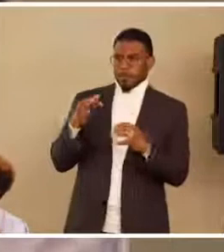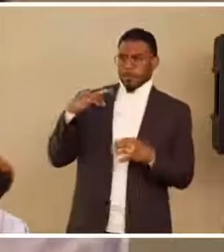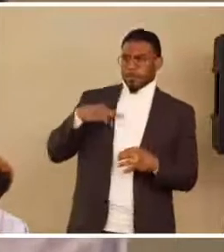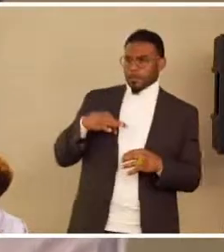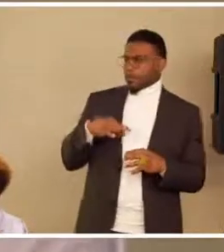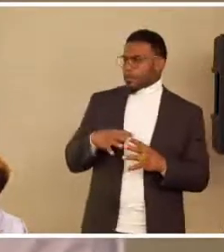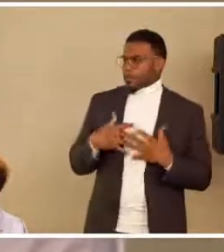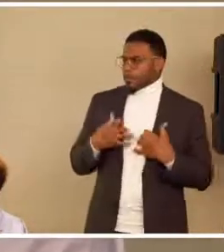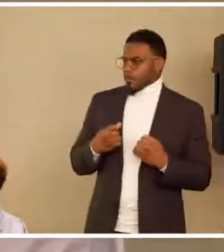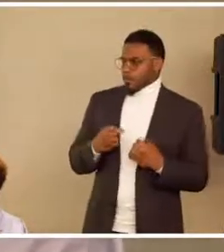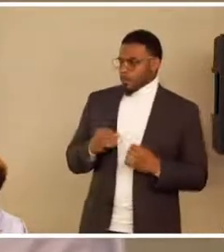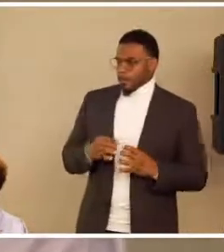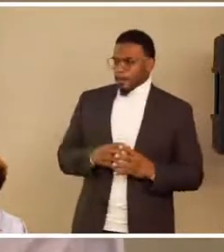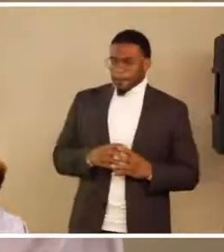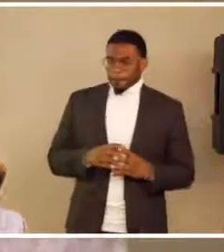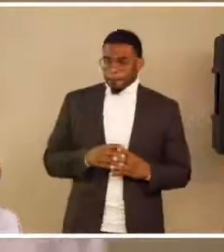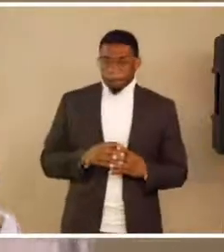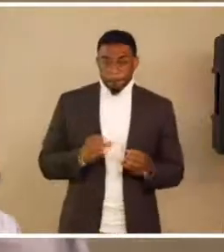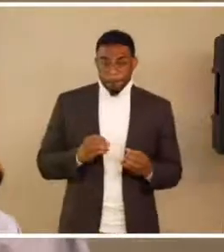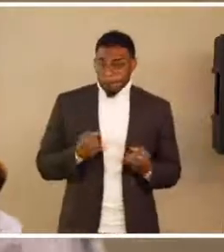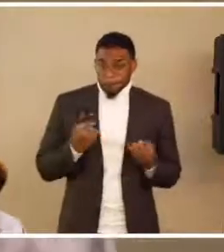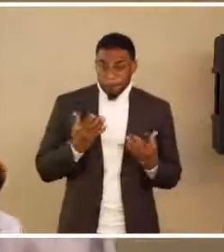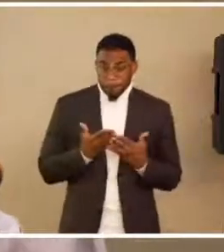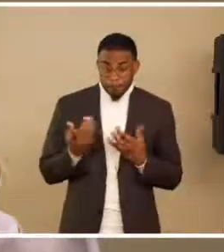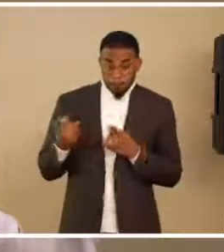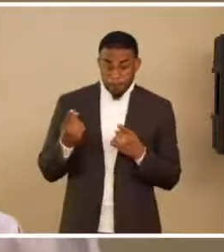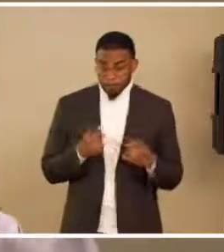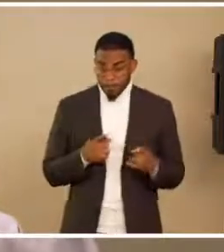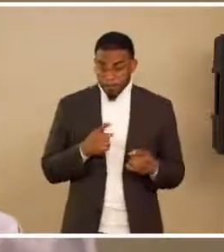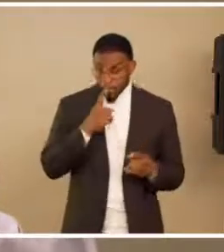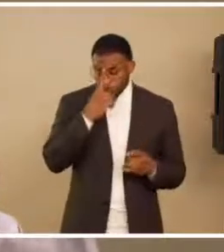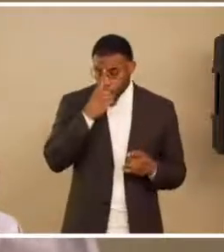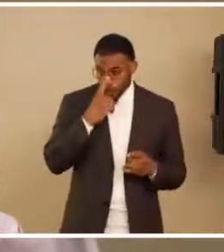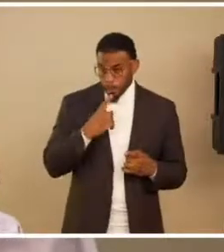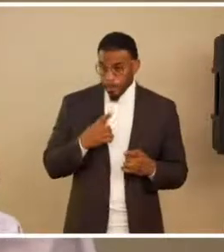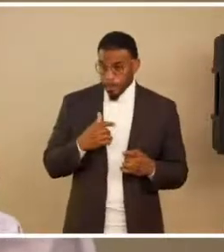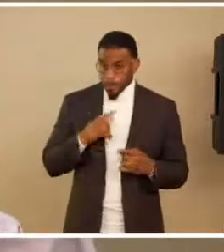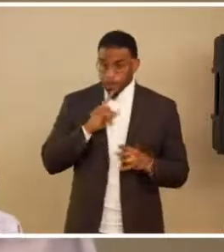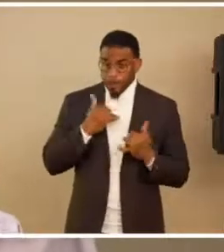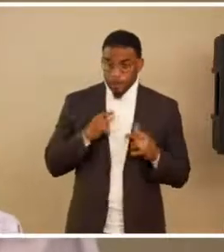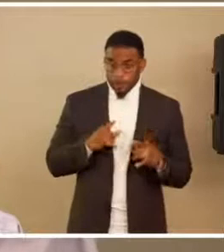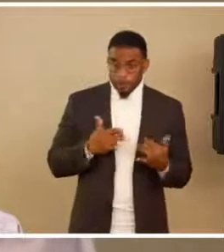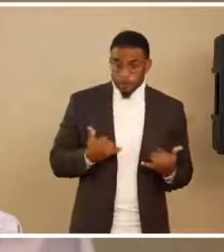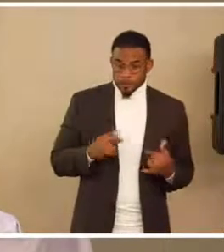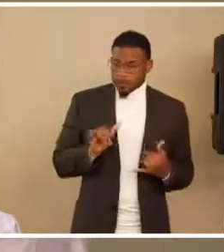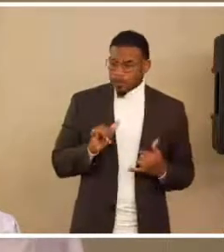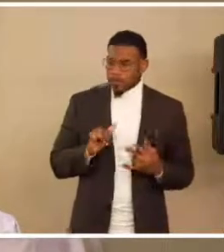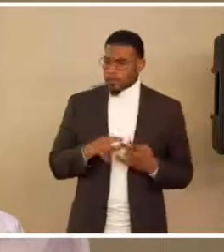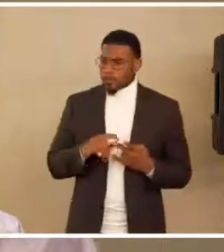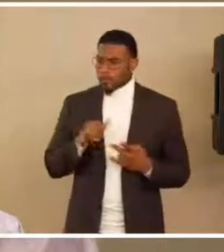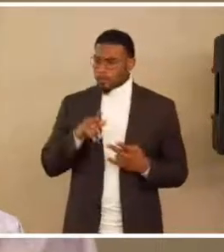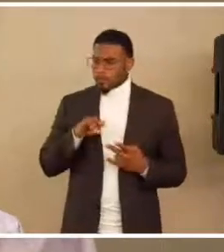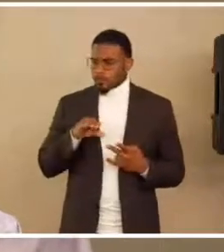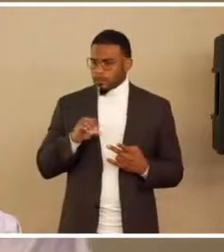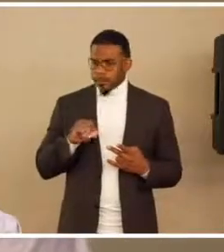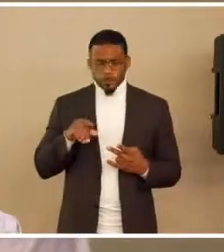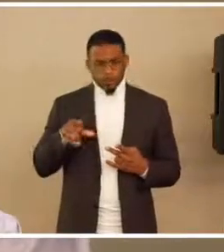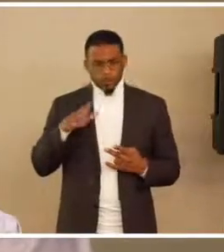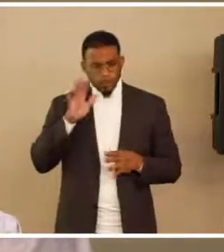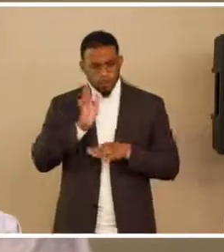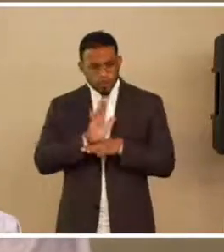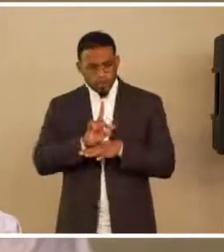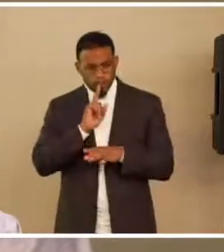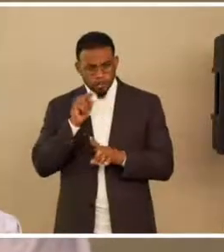much strength, and so many things happened and are still happening now. Like Alice Diop, her film